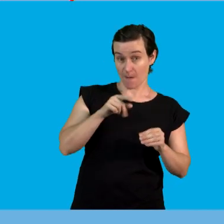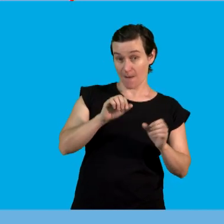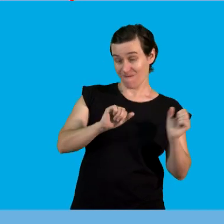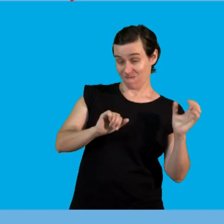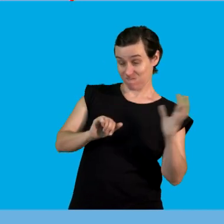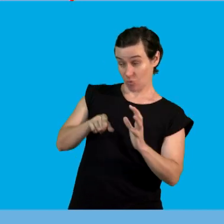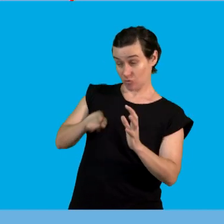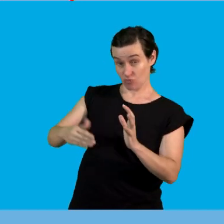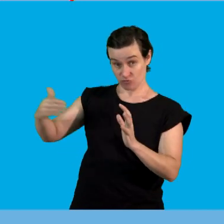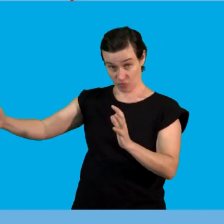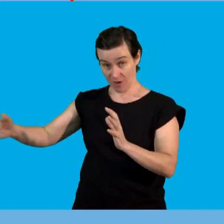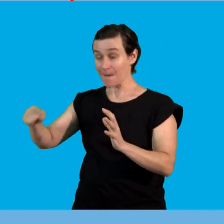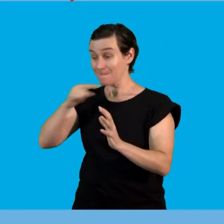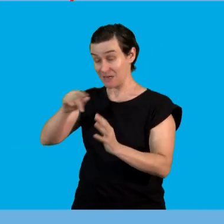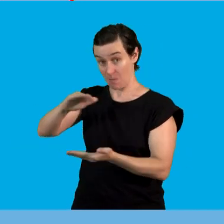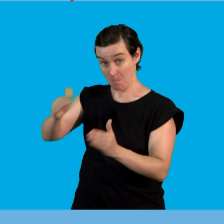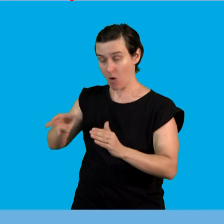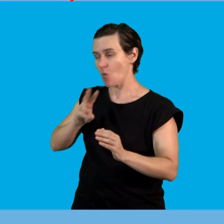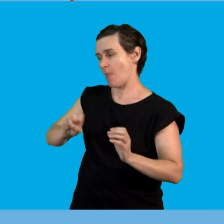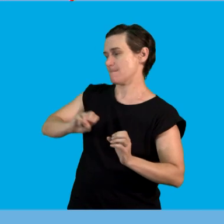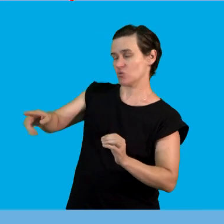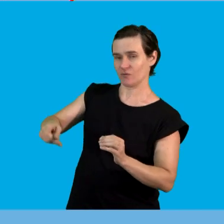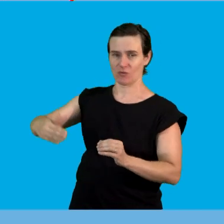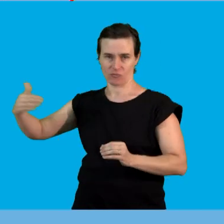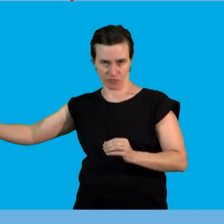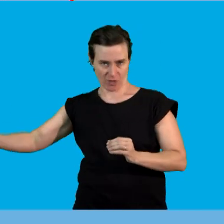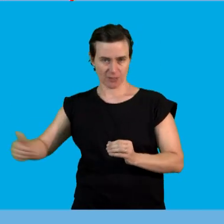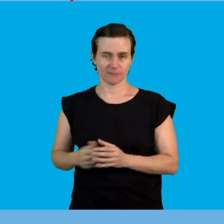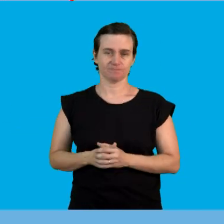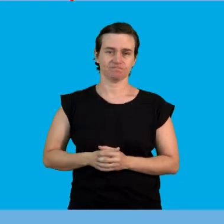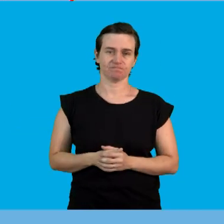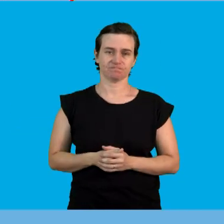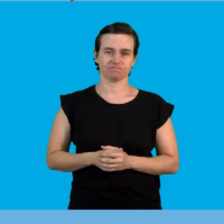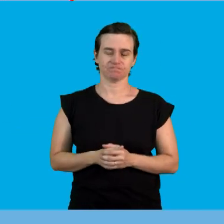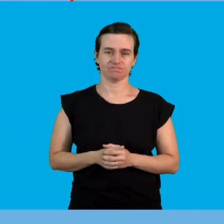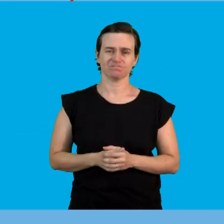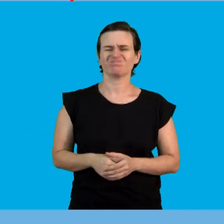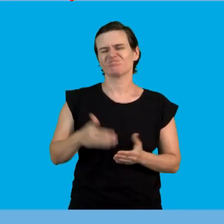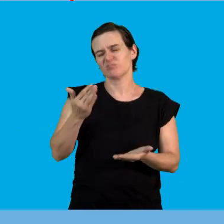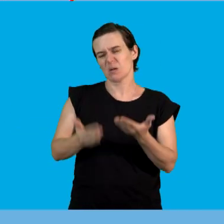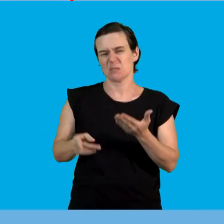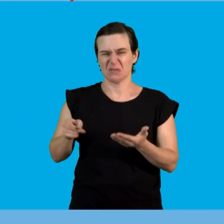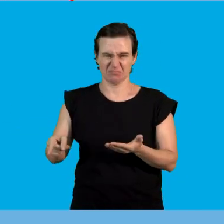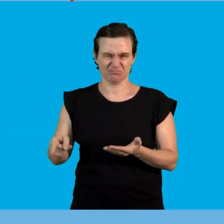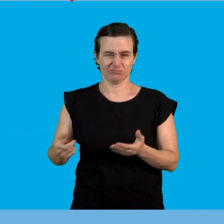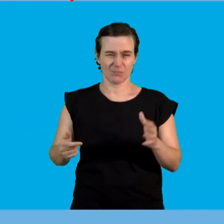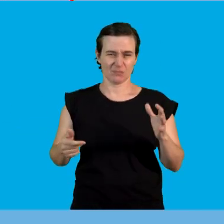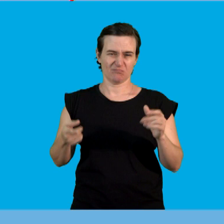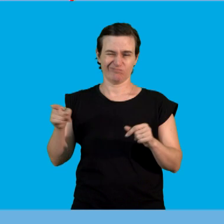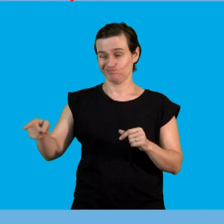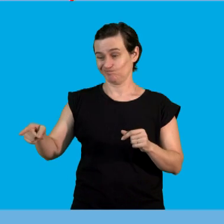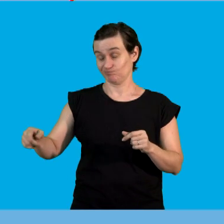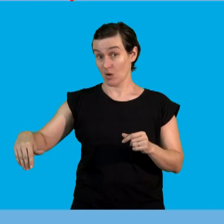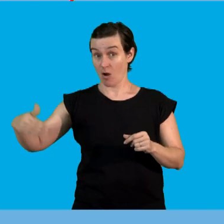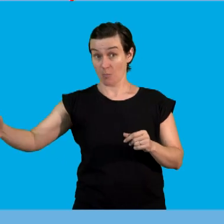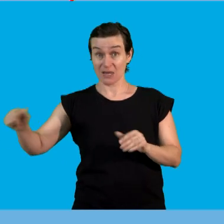then means this object will also go to the right. Should it happen that this now, let's assume that the object or this force